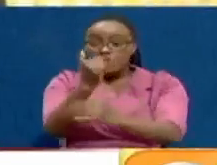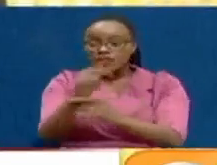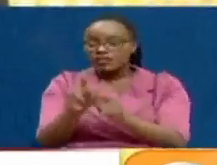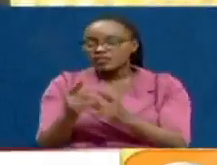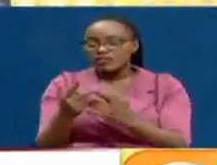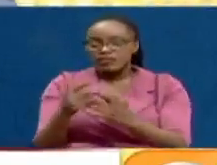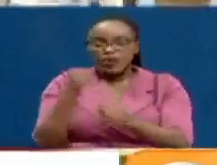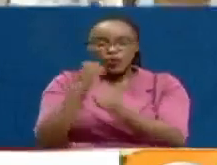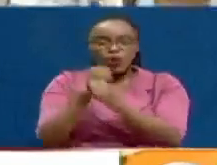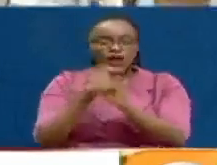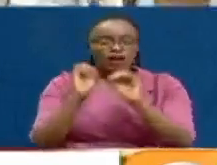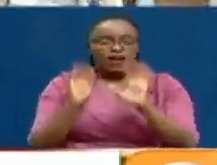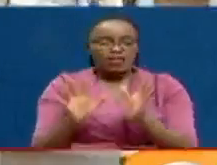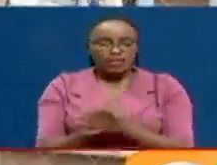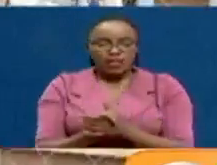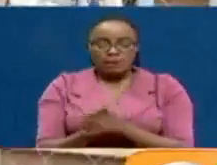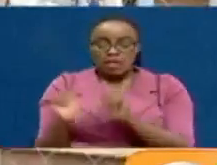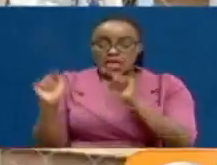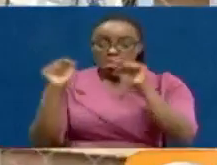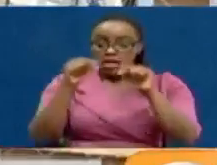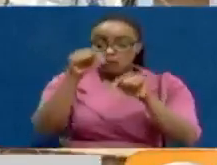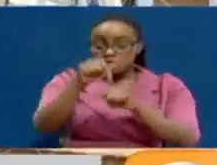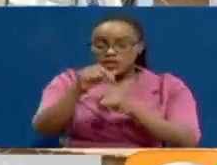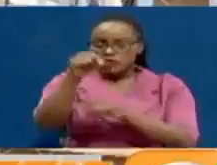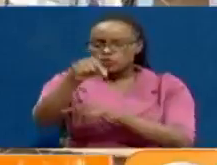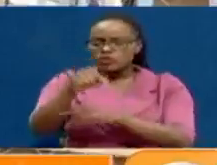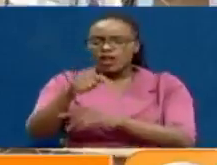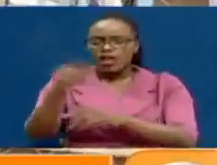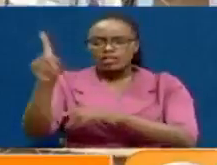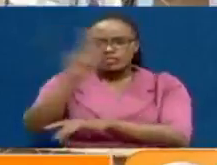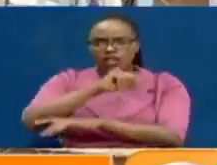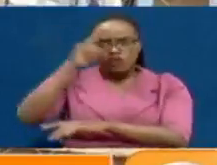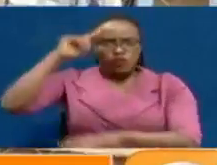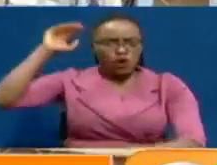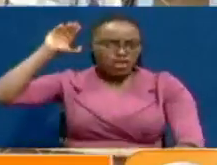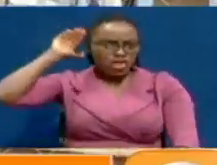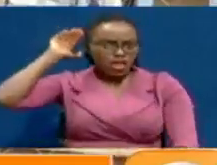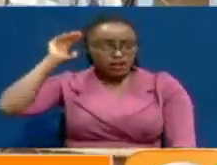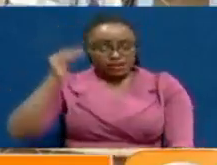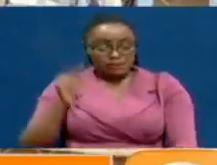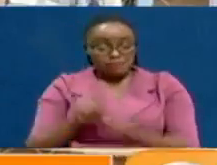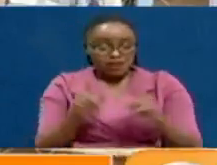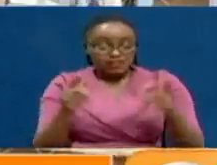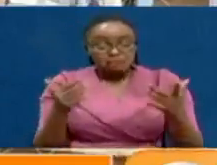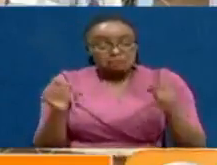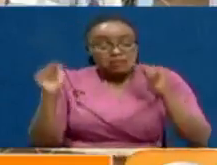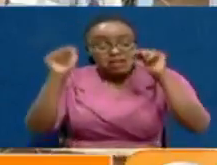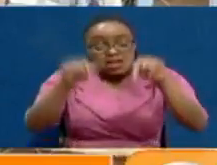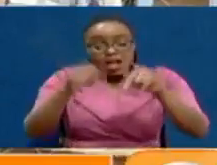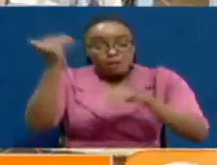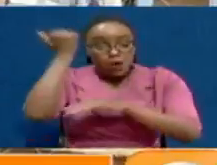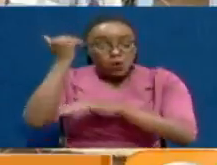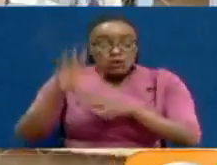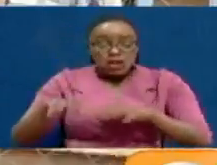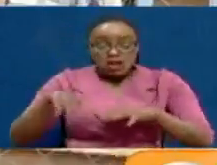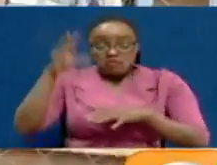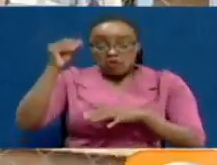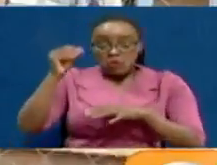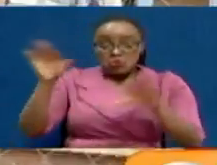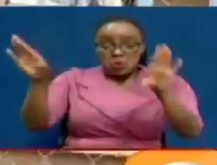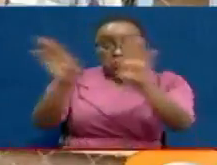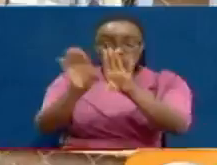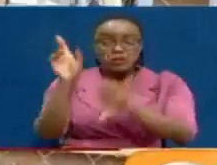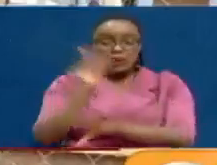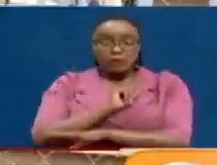ground to a halt. Nilikuja siku ya leo. Leo ilikuwa siku yangu ya hearing. Na nimekuja koti ikiwa imefunga.